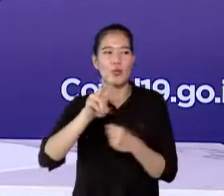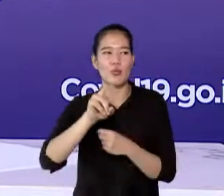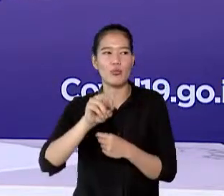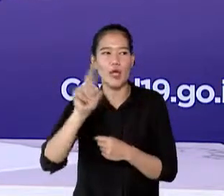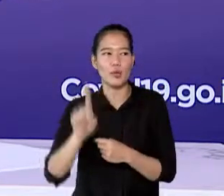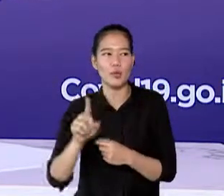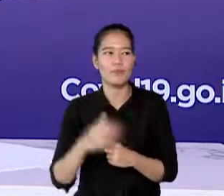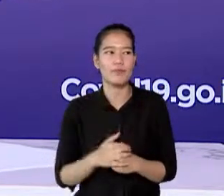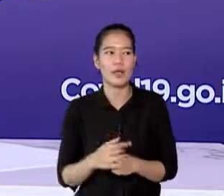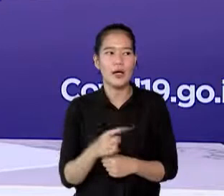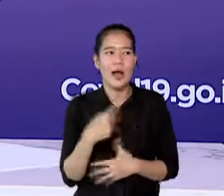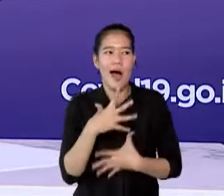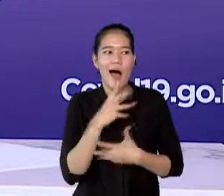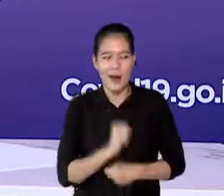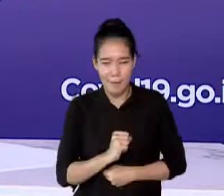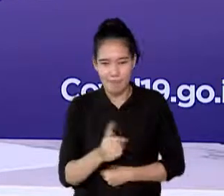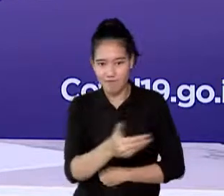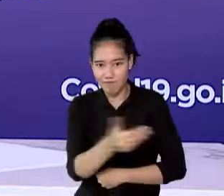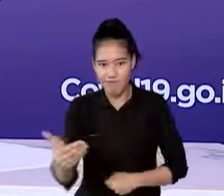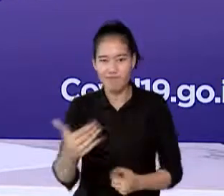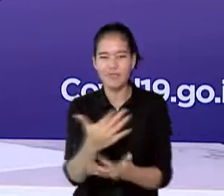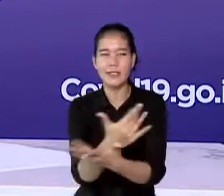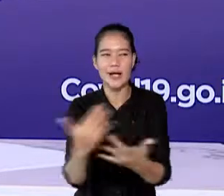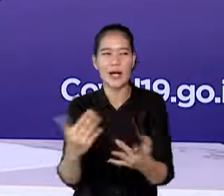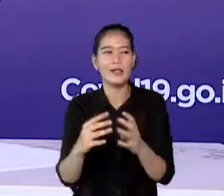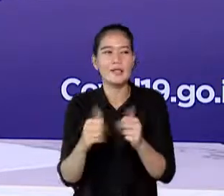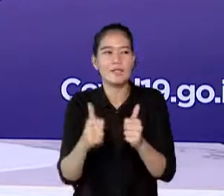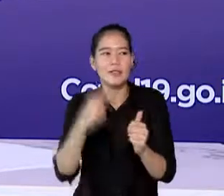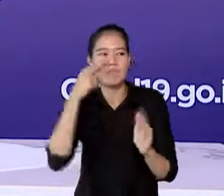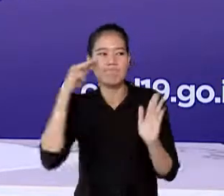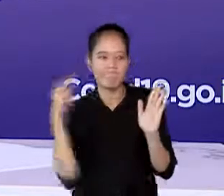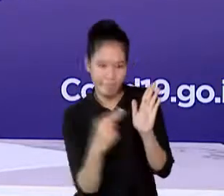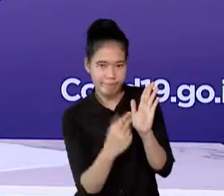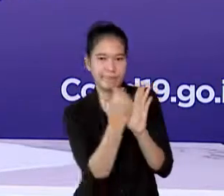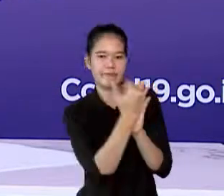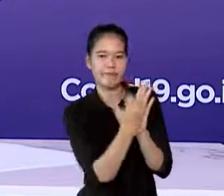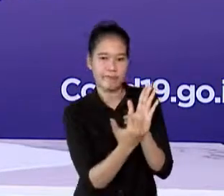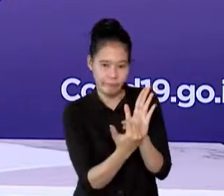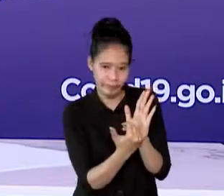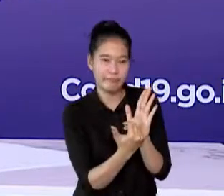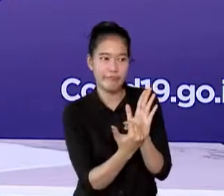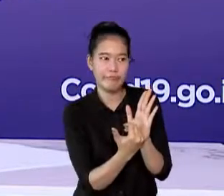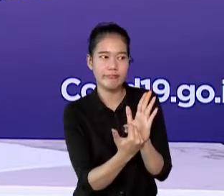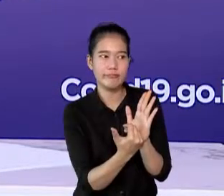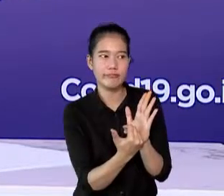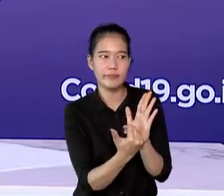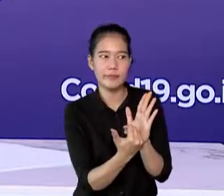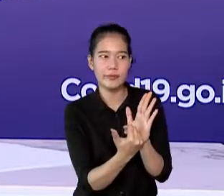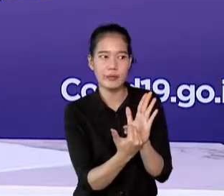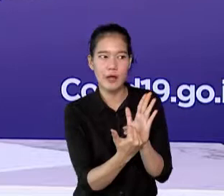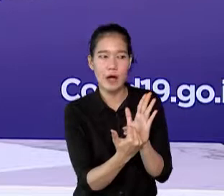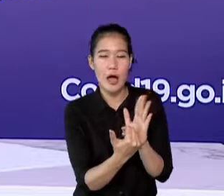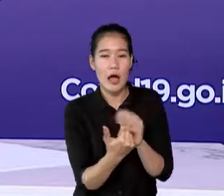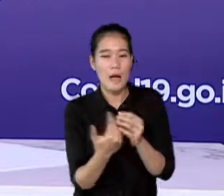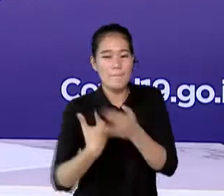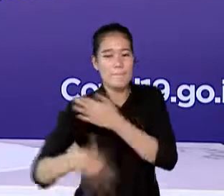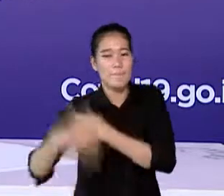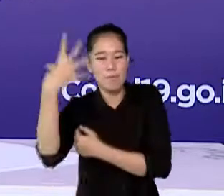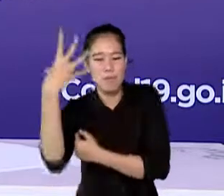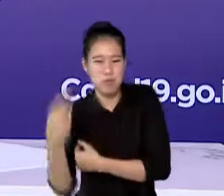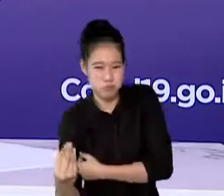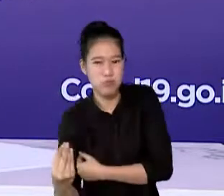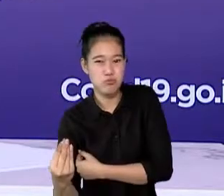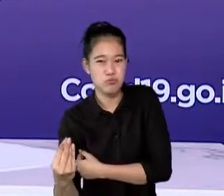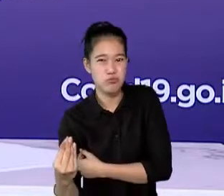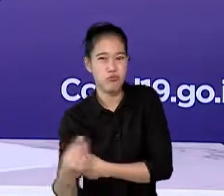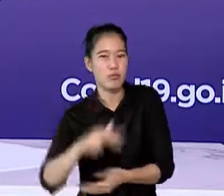2021. We are expecting the public to comply with this policy that has been issued by the government. Mudik prohibition